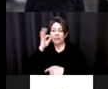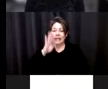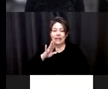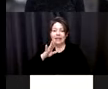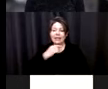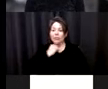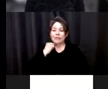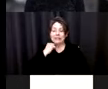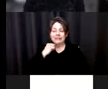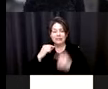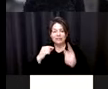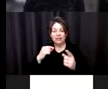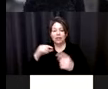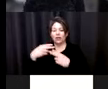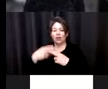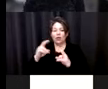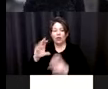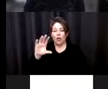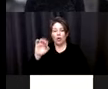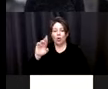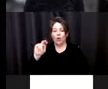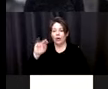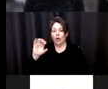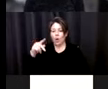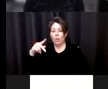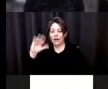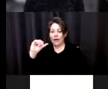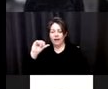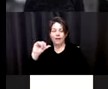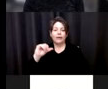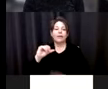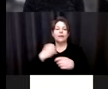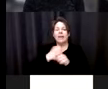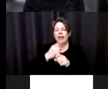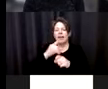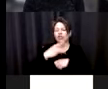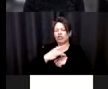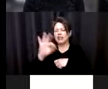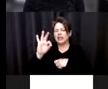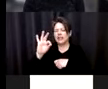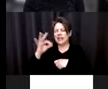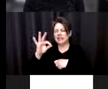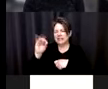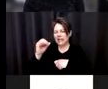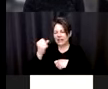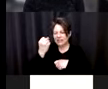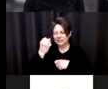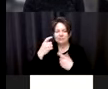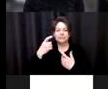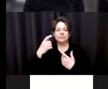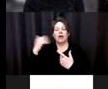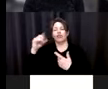Cornucopia. So the honeycomb wall was made in the early 90s. Those other digital prints